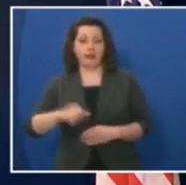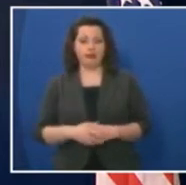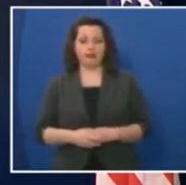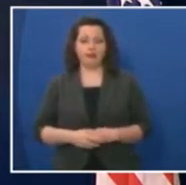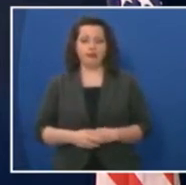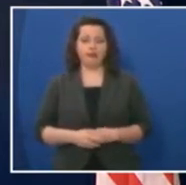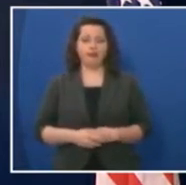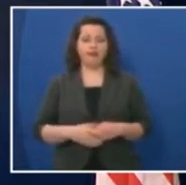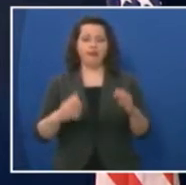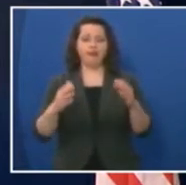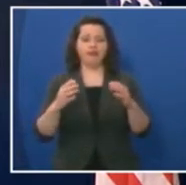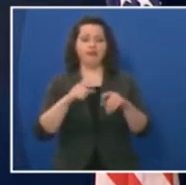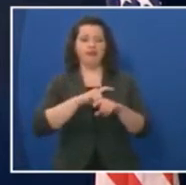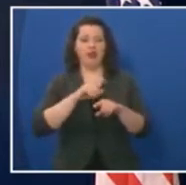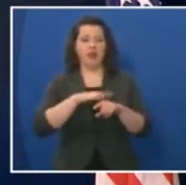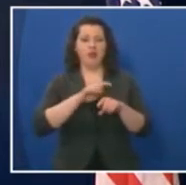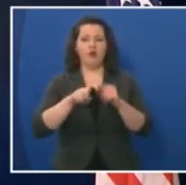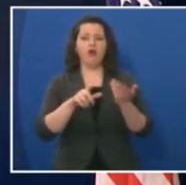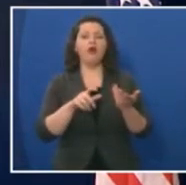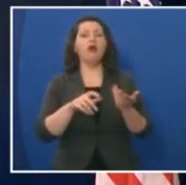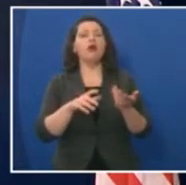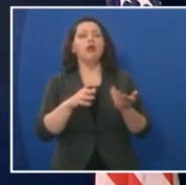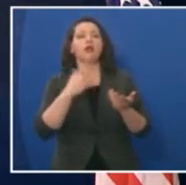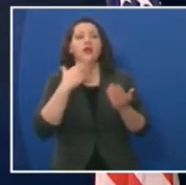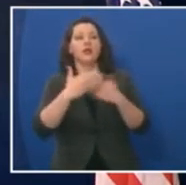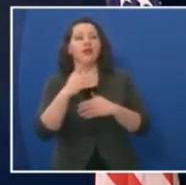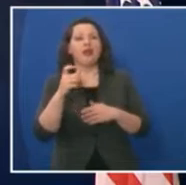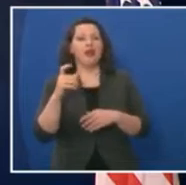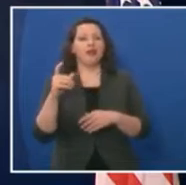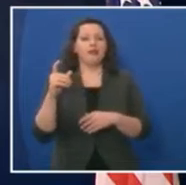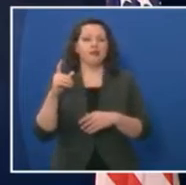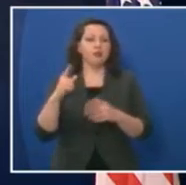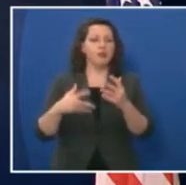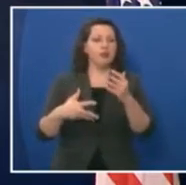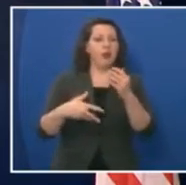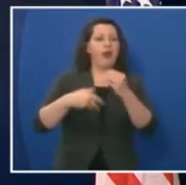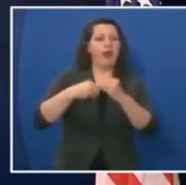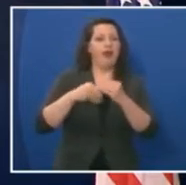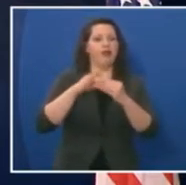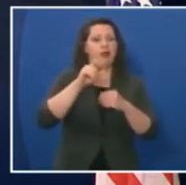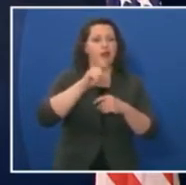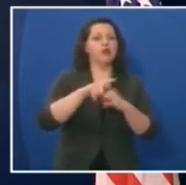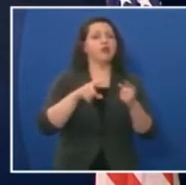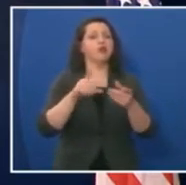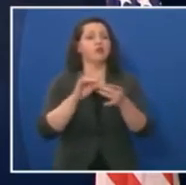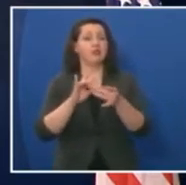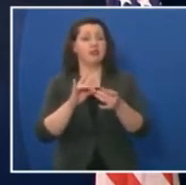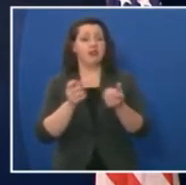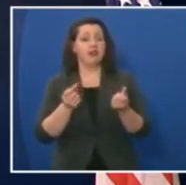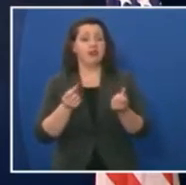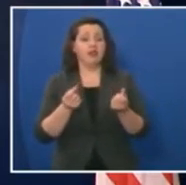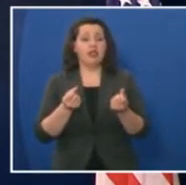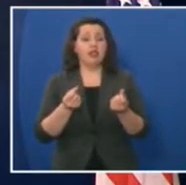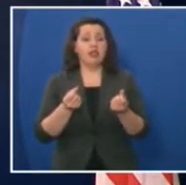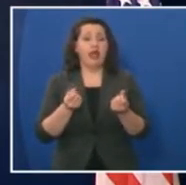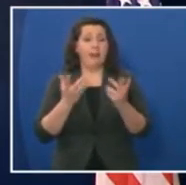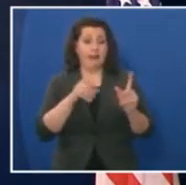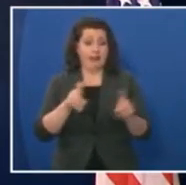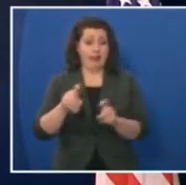Good morning, Governor. Just to piggyback off of Ryan Foley a little bit there, you mentioned the amount of tests that have come through